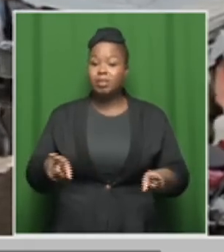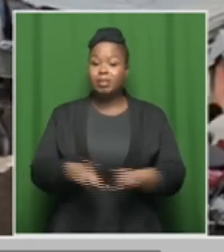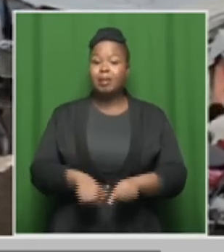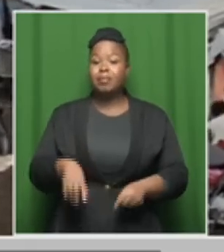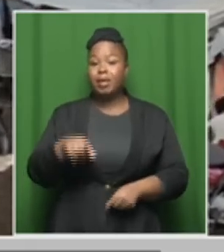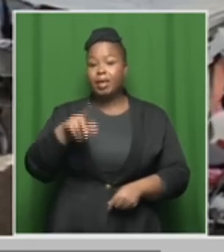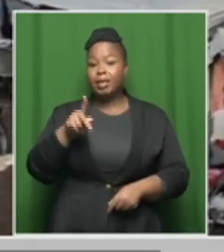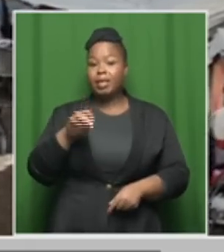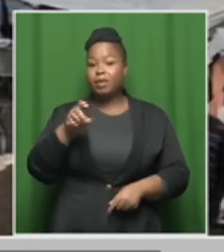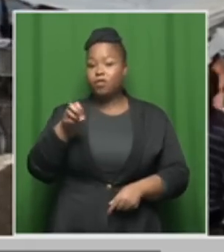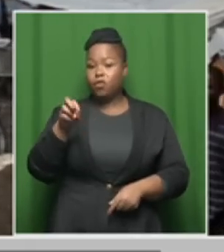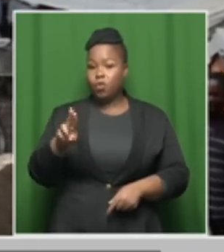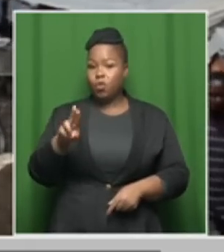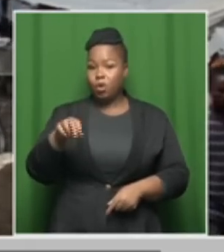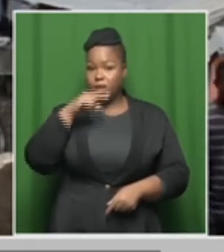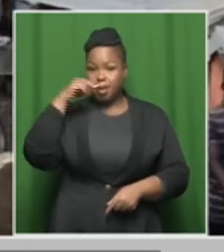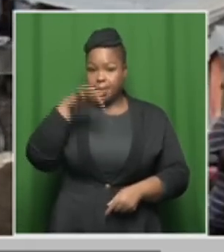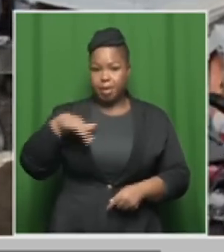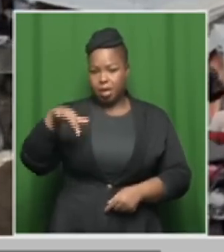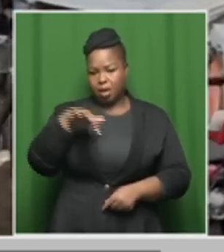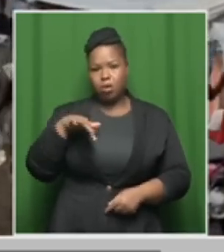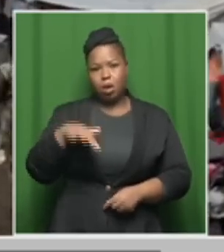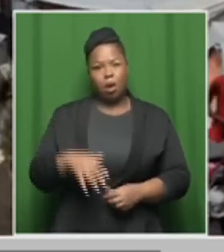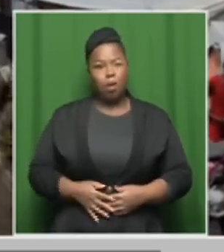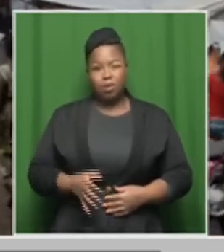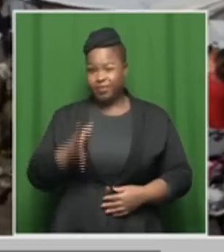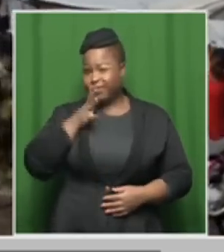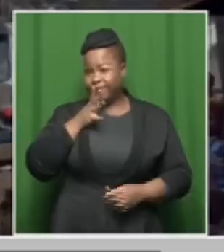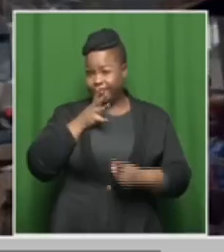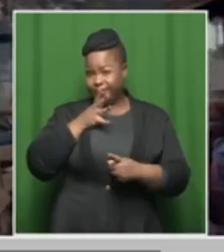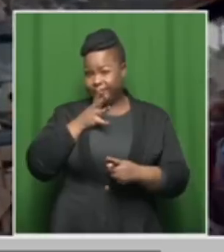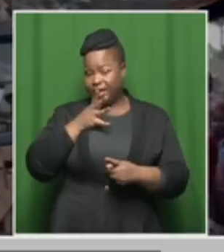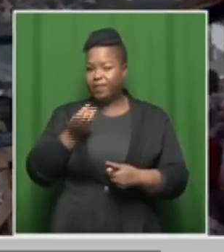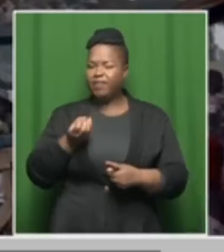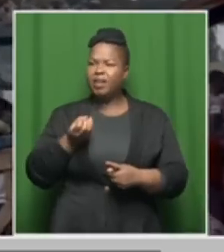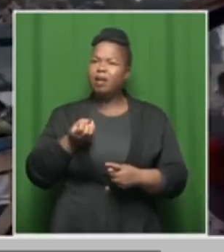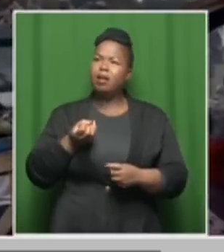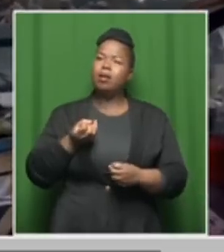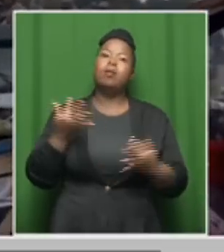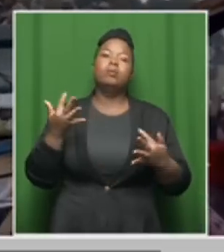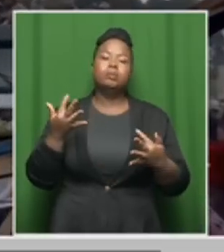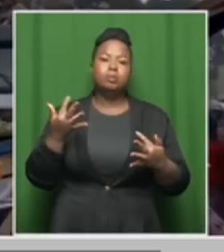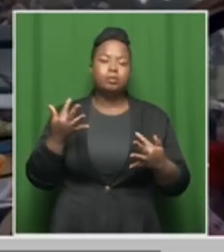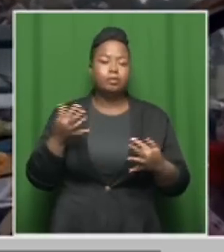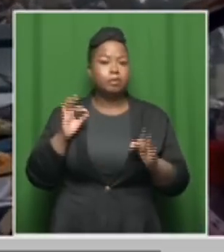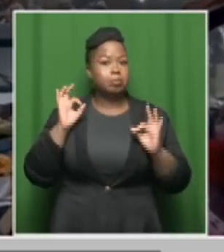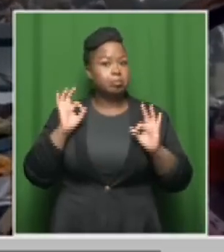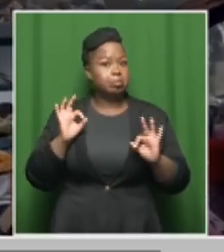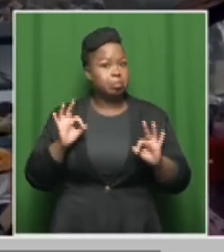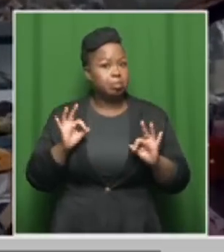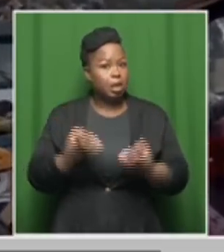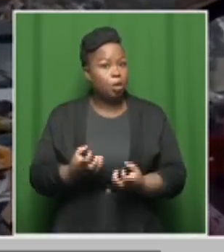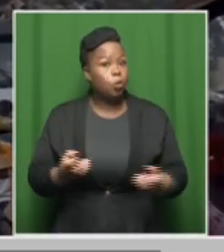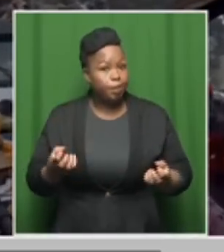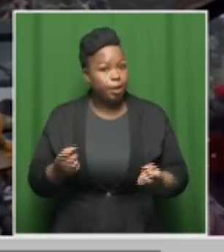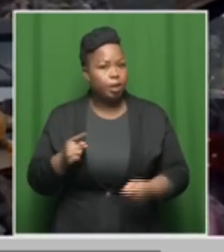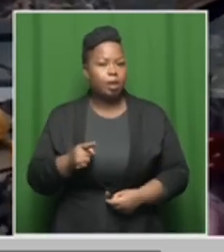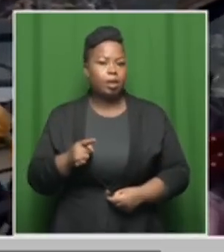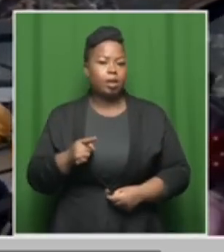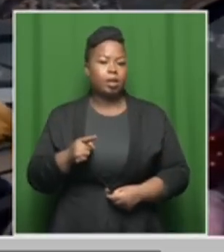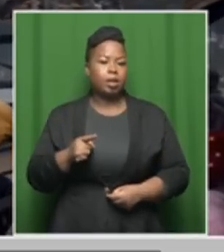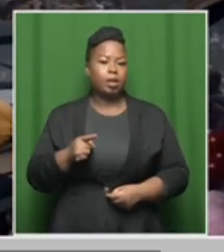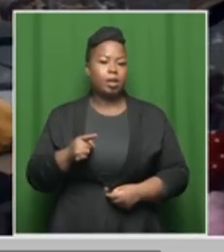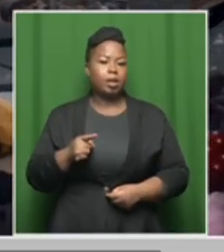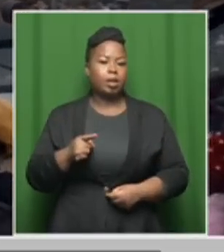Kivu is has a very high percentage of precious ground,